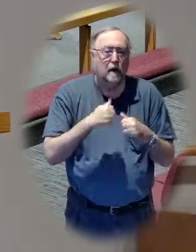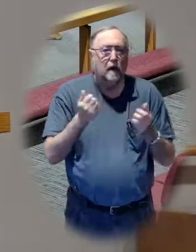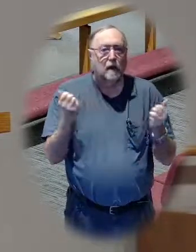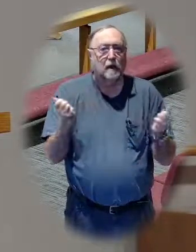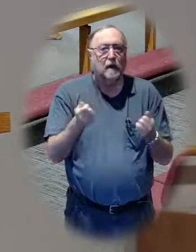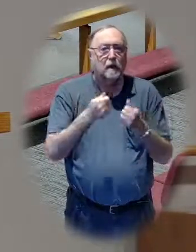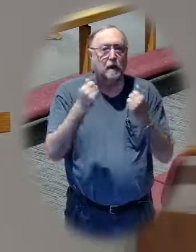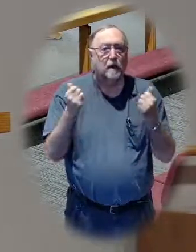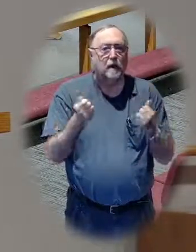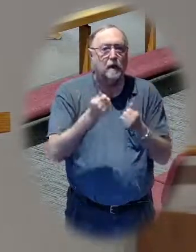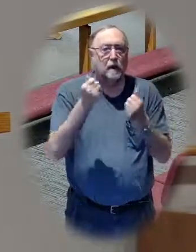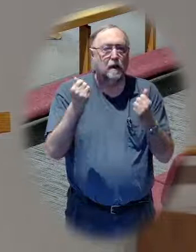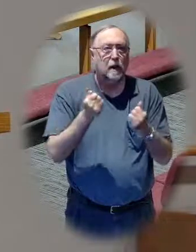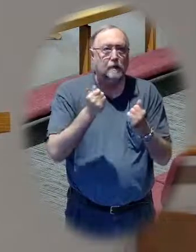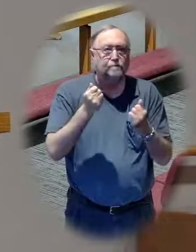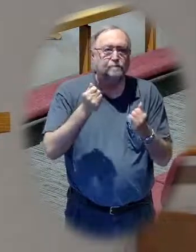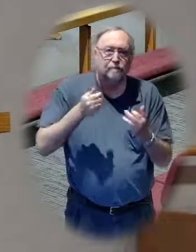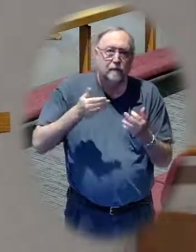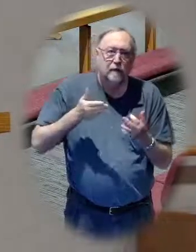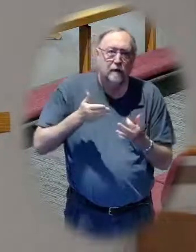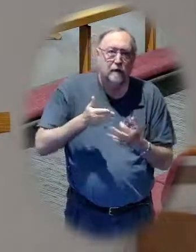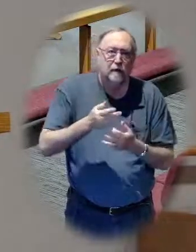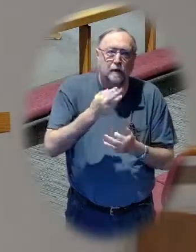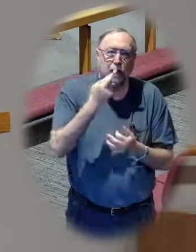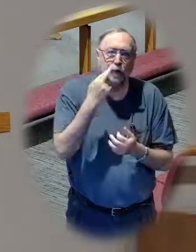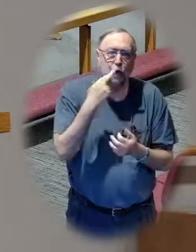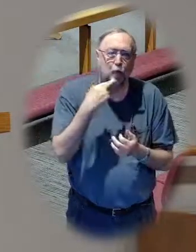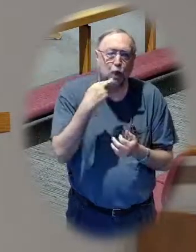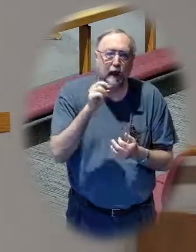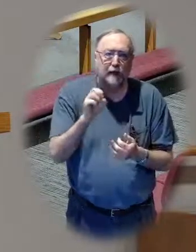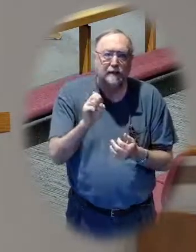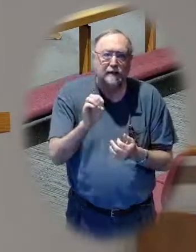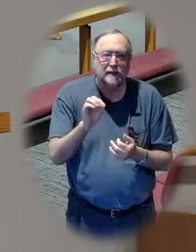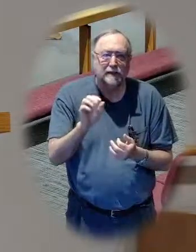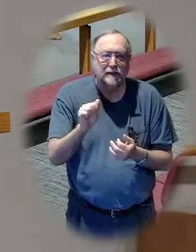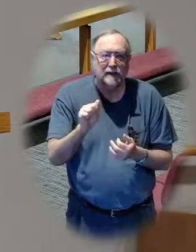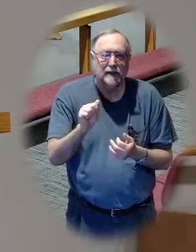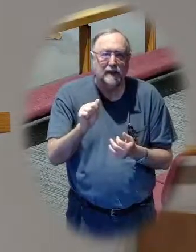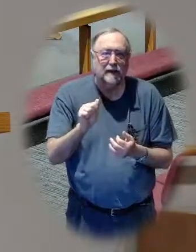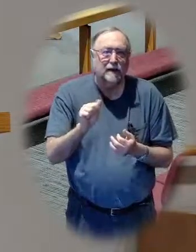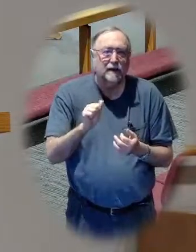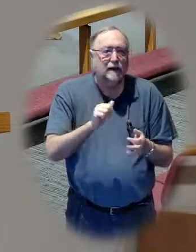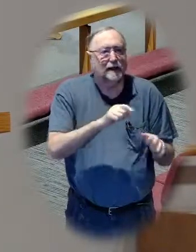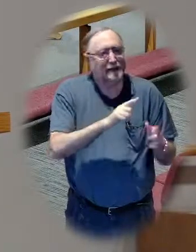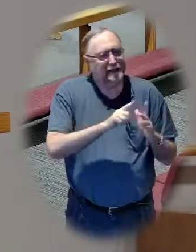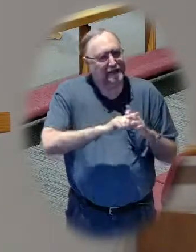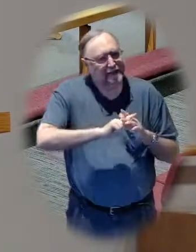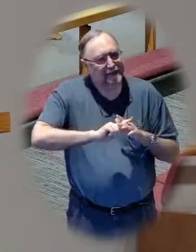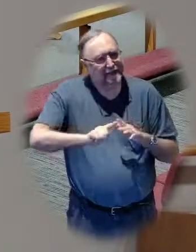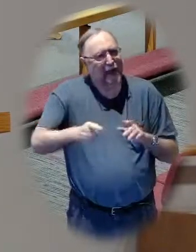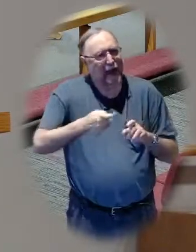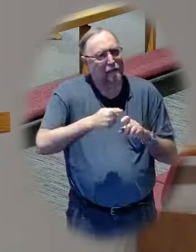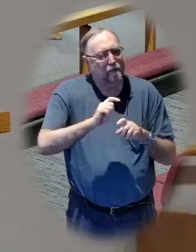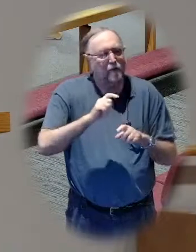celebration, passing through the Red Sea, their final escape from Pharaoh's army.